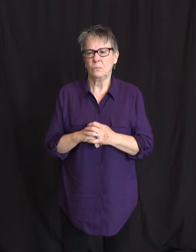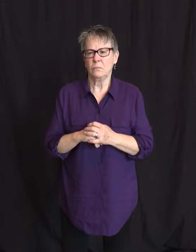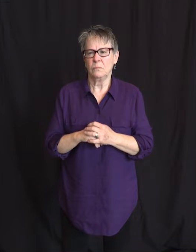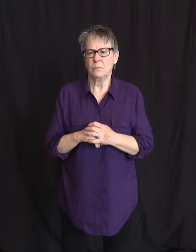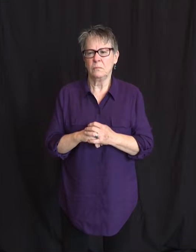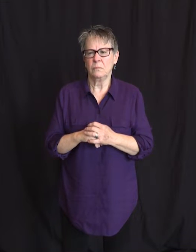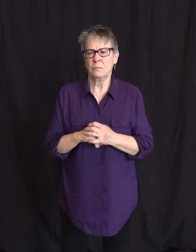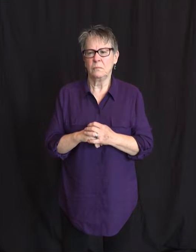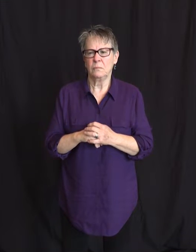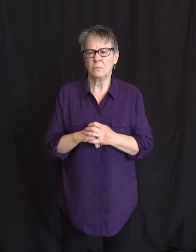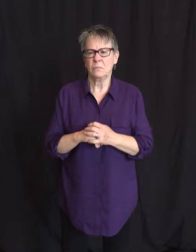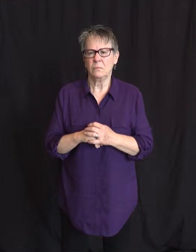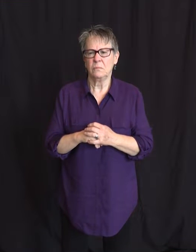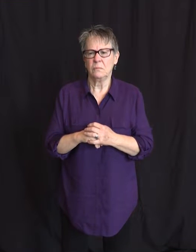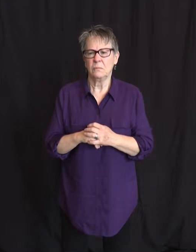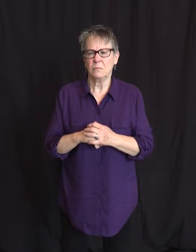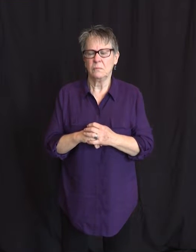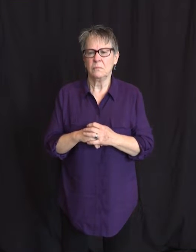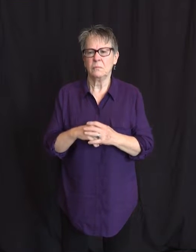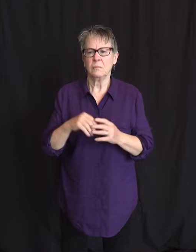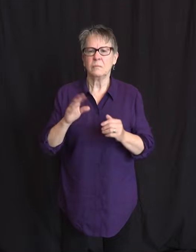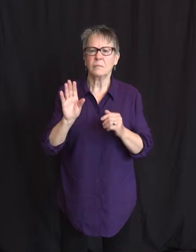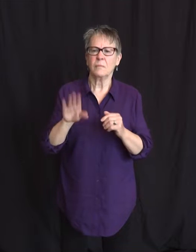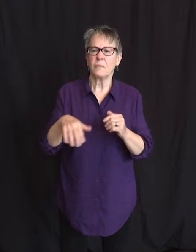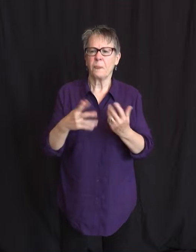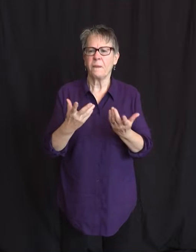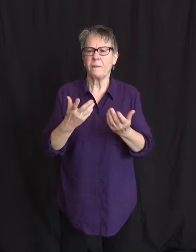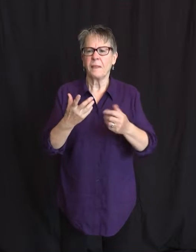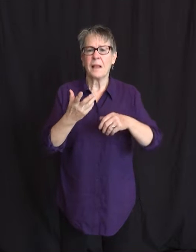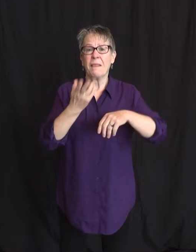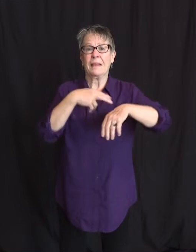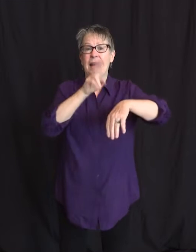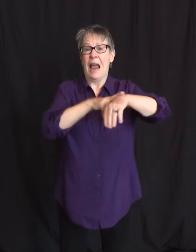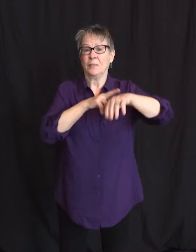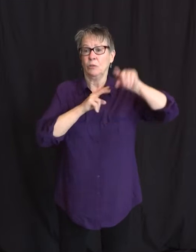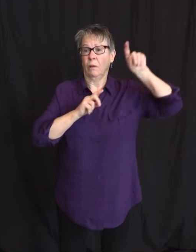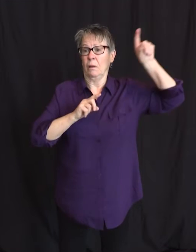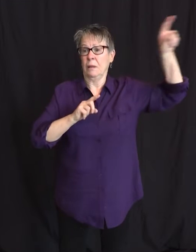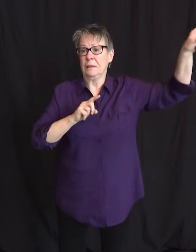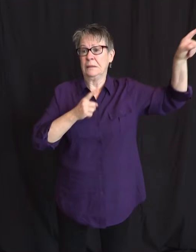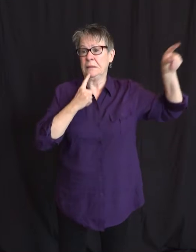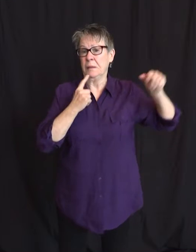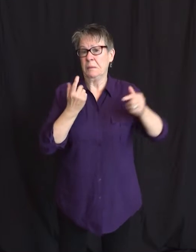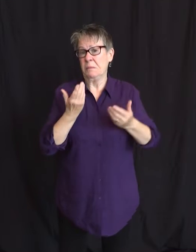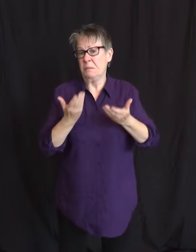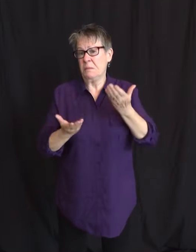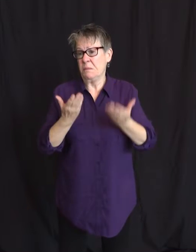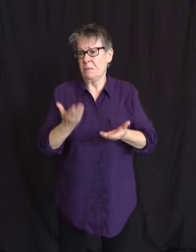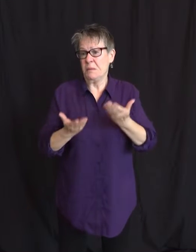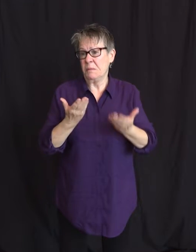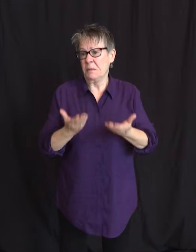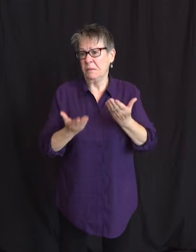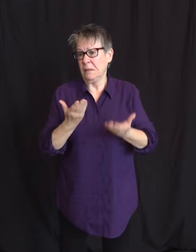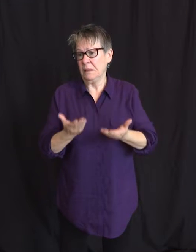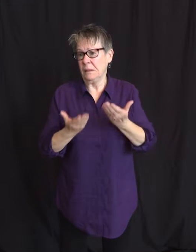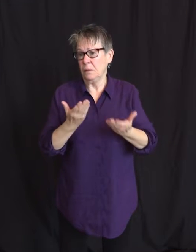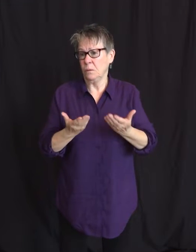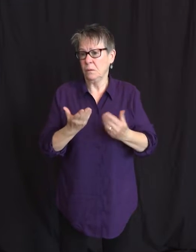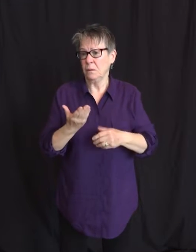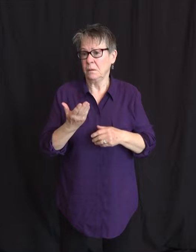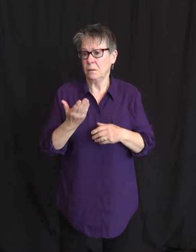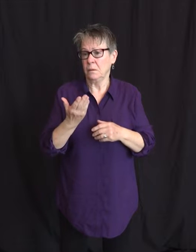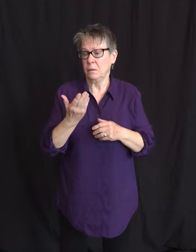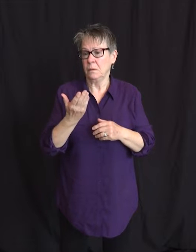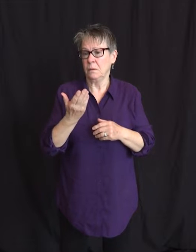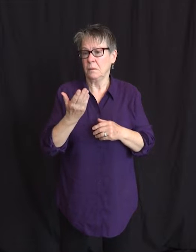this earlier, a proper program will require anywhere from 15 to 81 persons